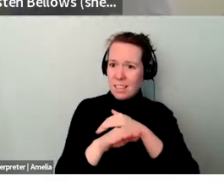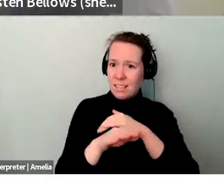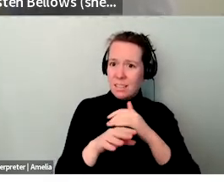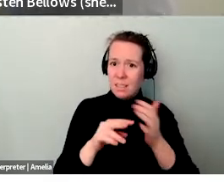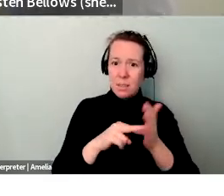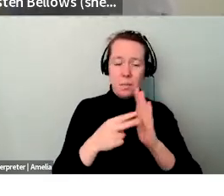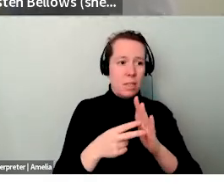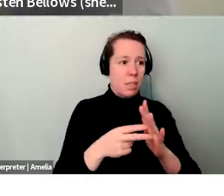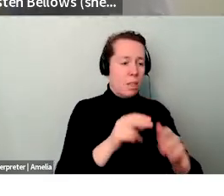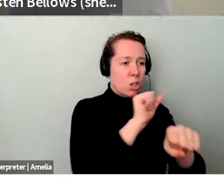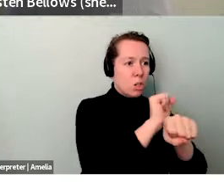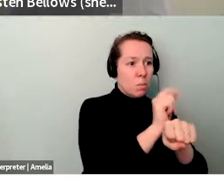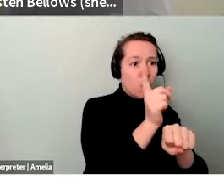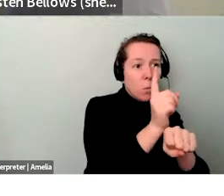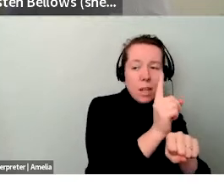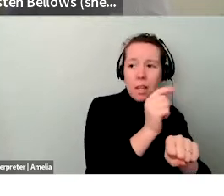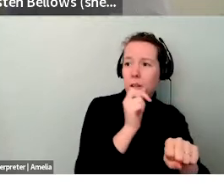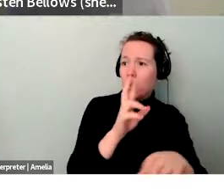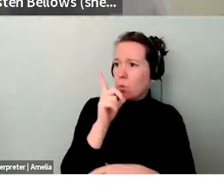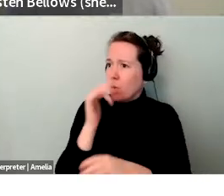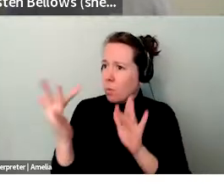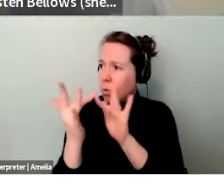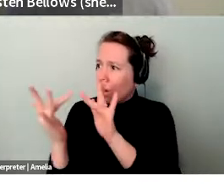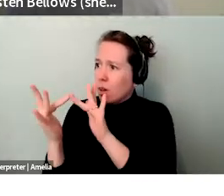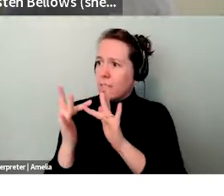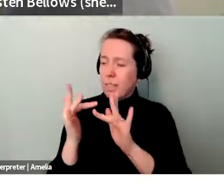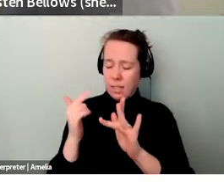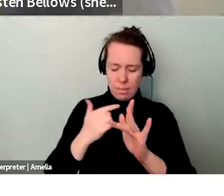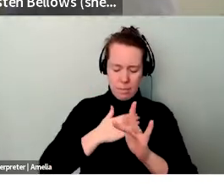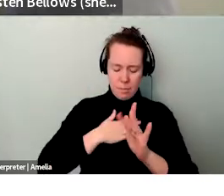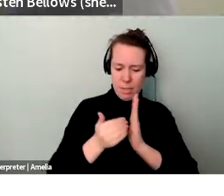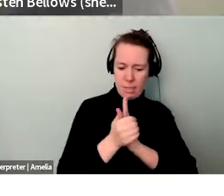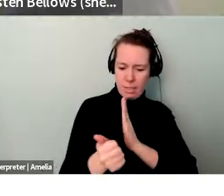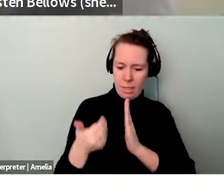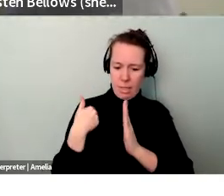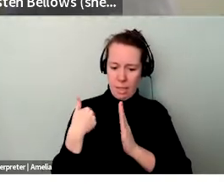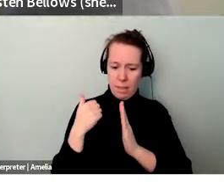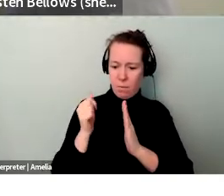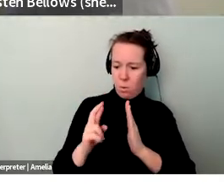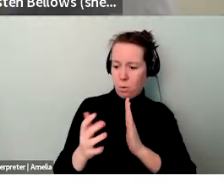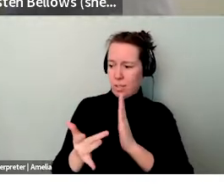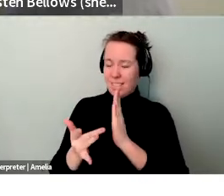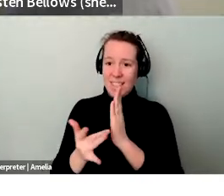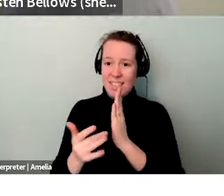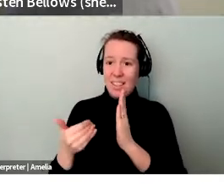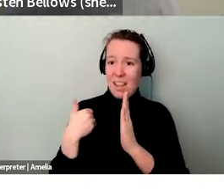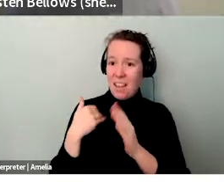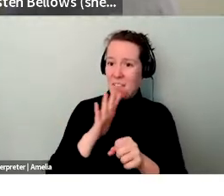jobs. You don't know what jobs you might be suited for. You might have poor access or no access to technology,